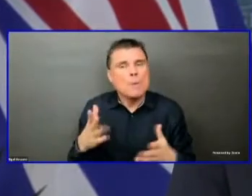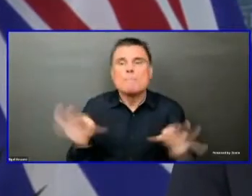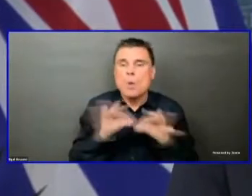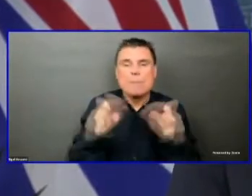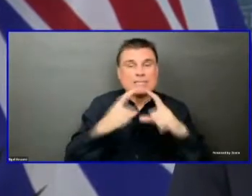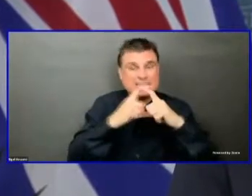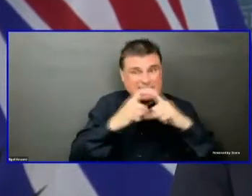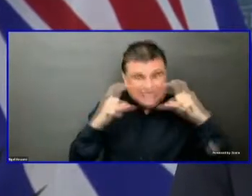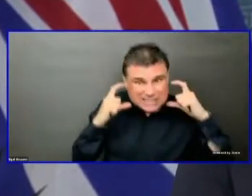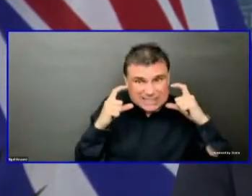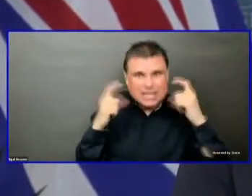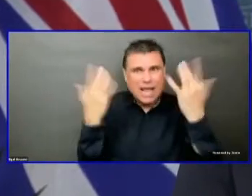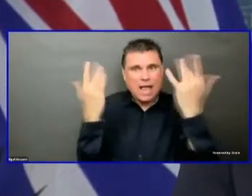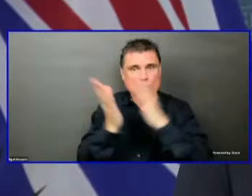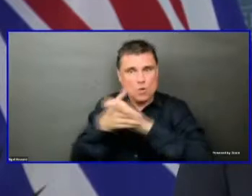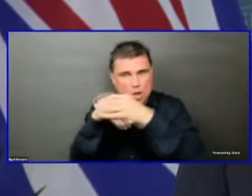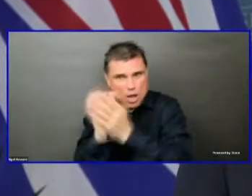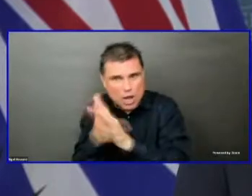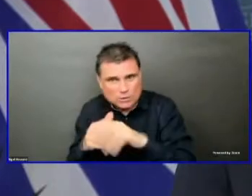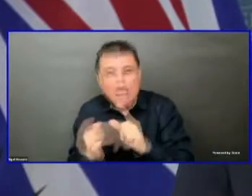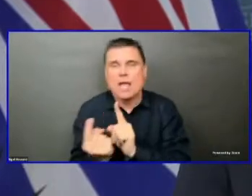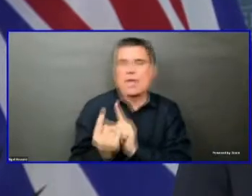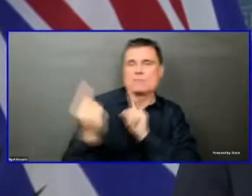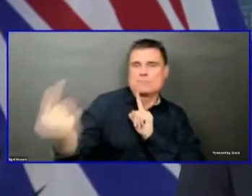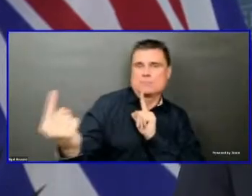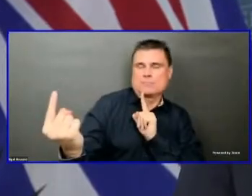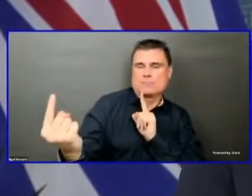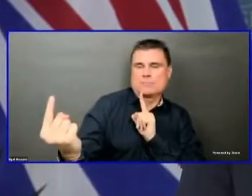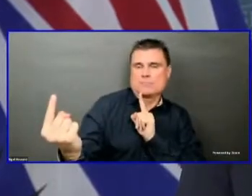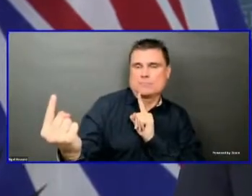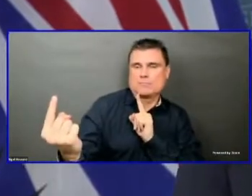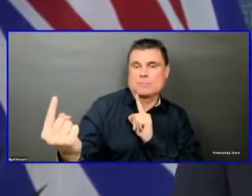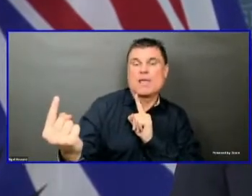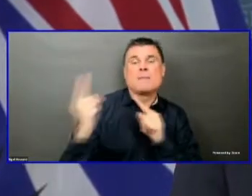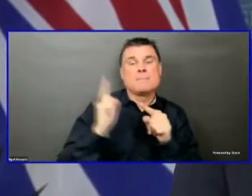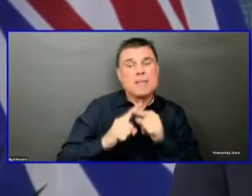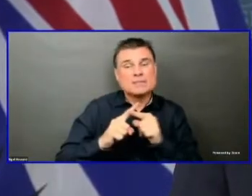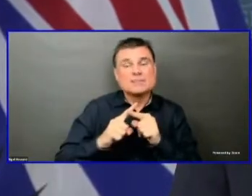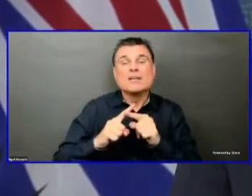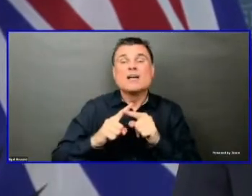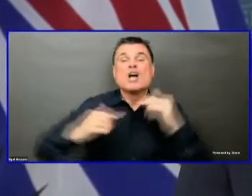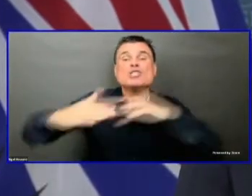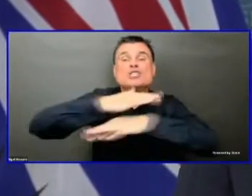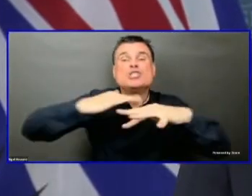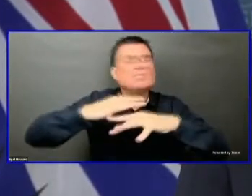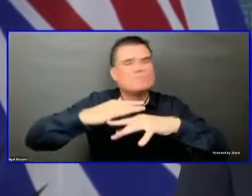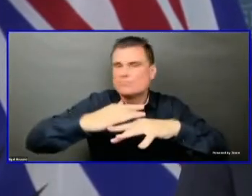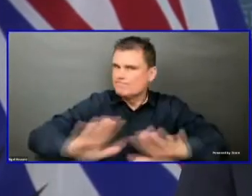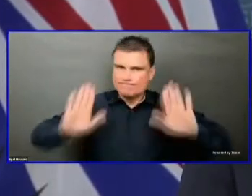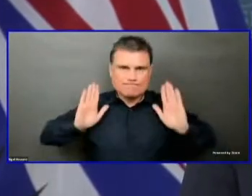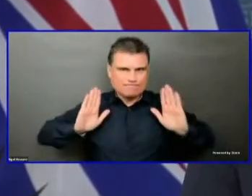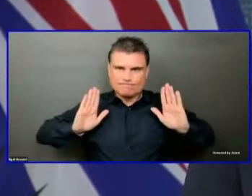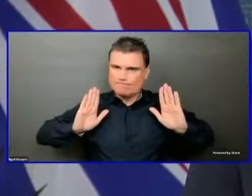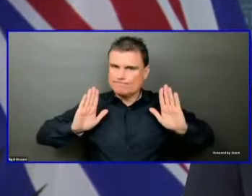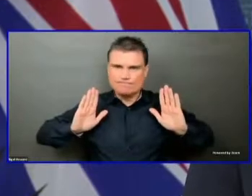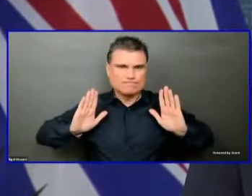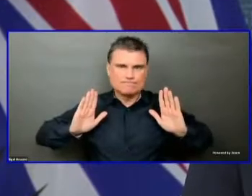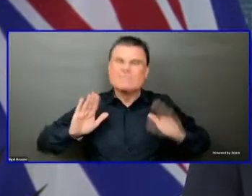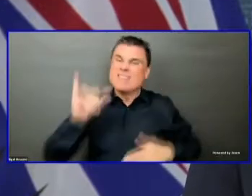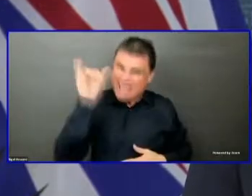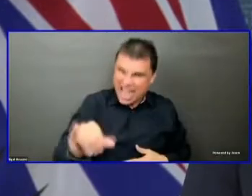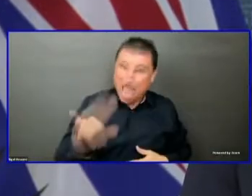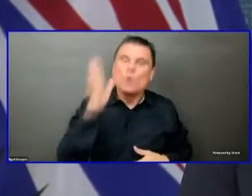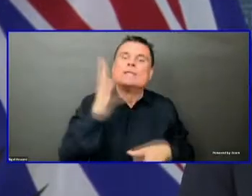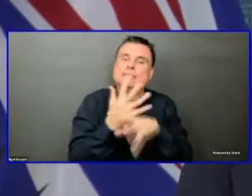And always, always hold on to the certainty that the difference is still down to each of us and the actions we take to stop the spread.